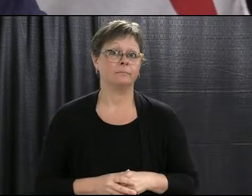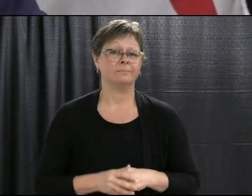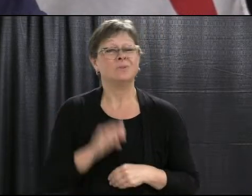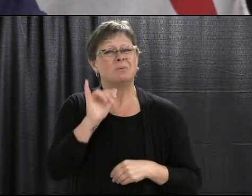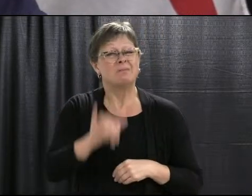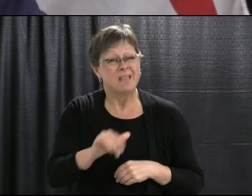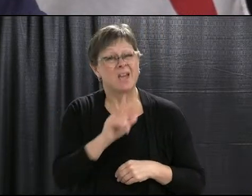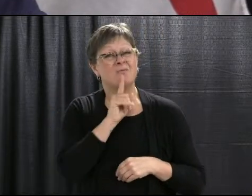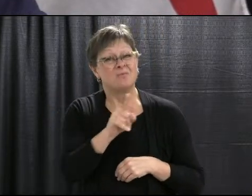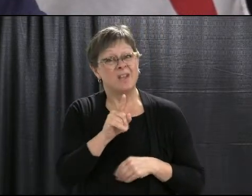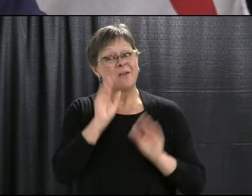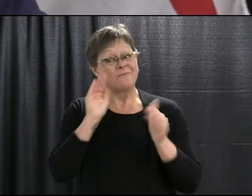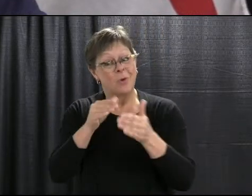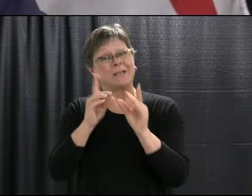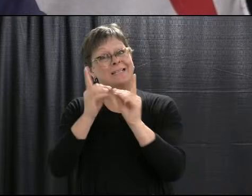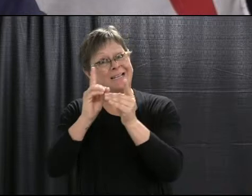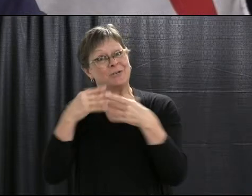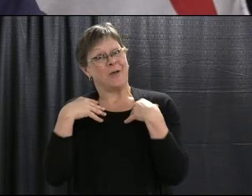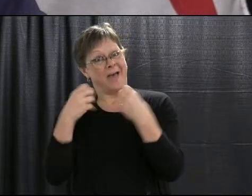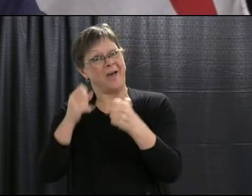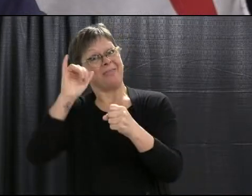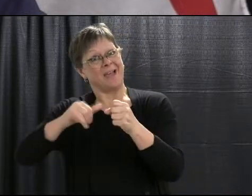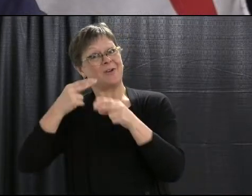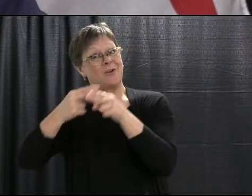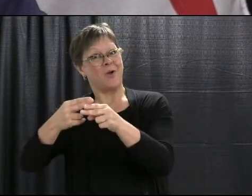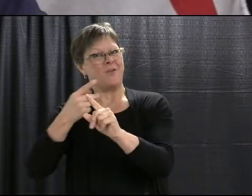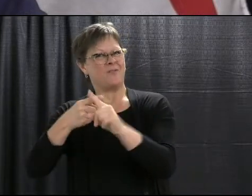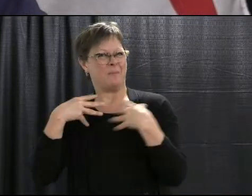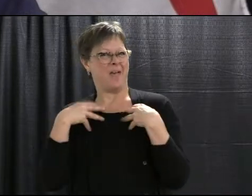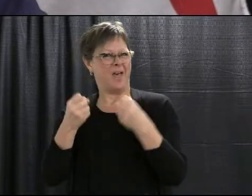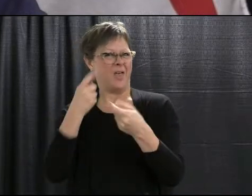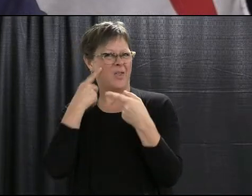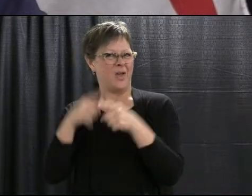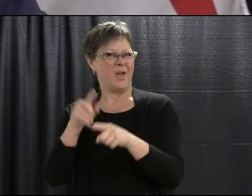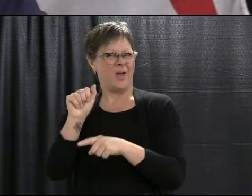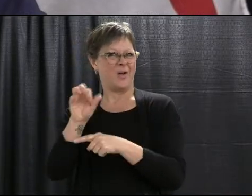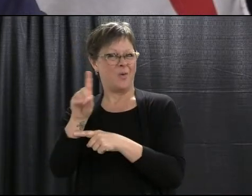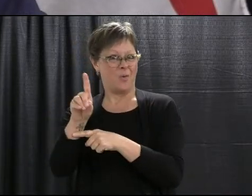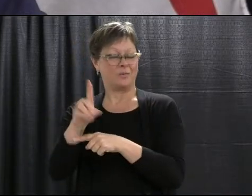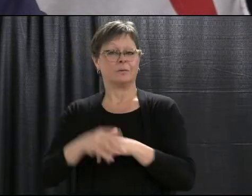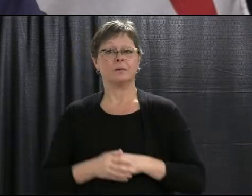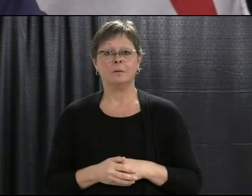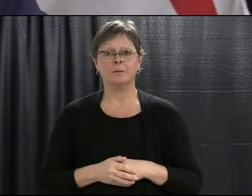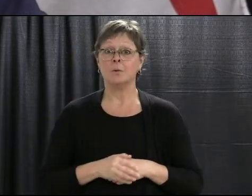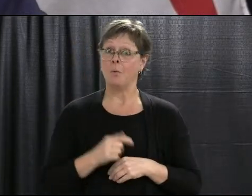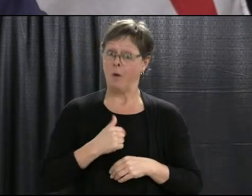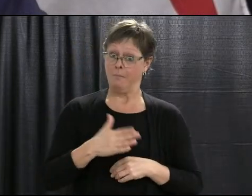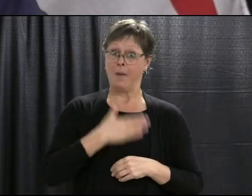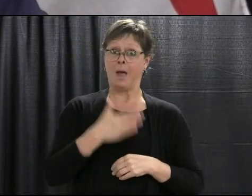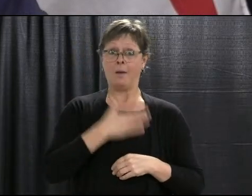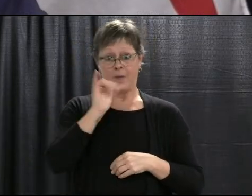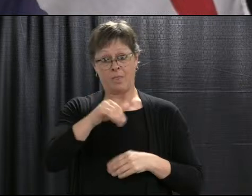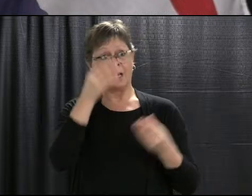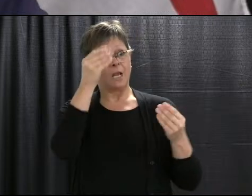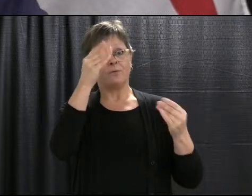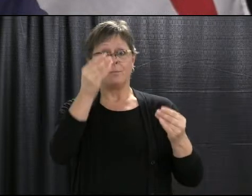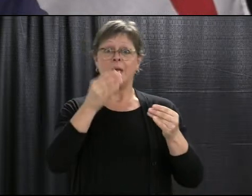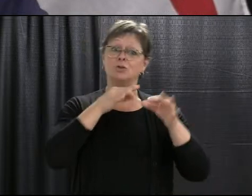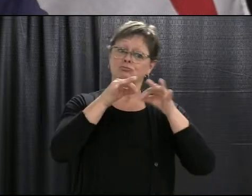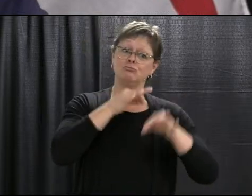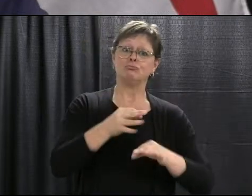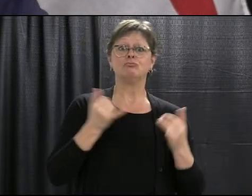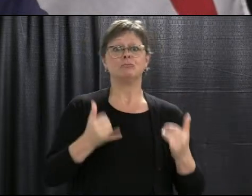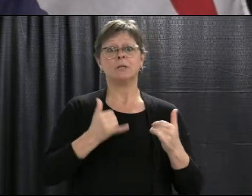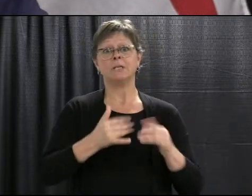health. So let me just, so that's my, so I'm really happy about the information that was presented around stroke